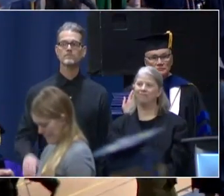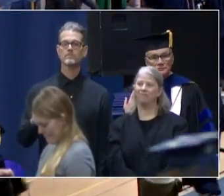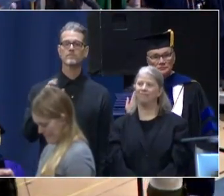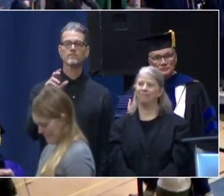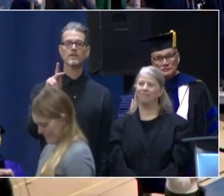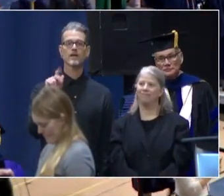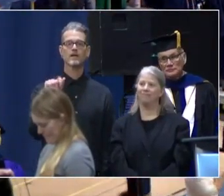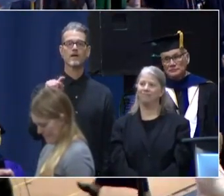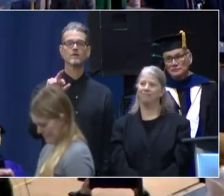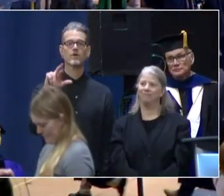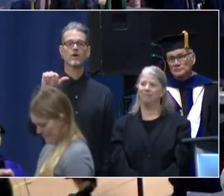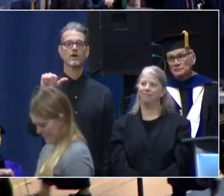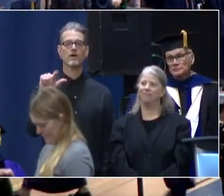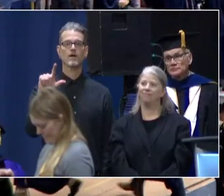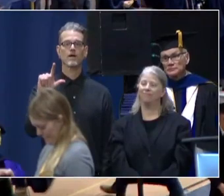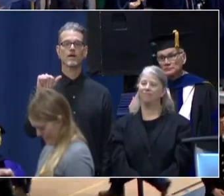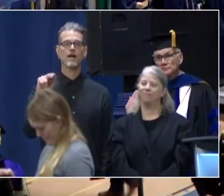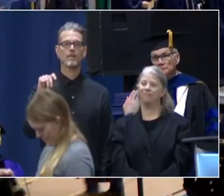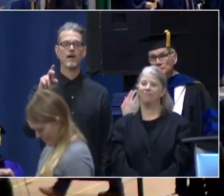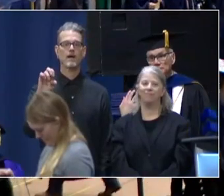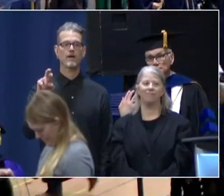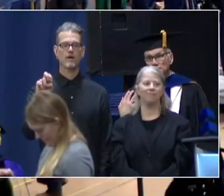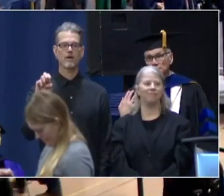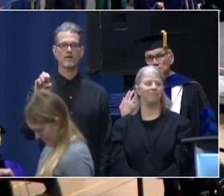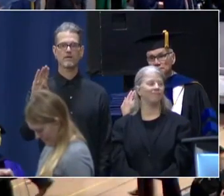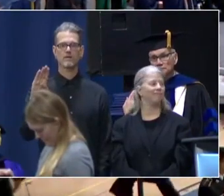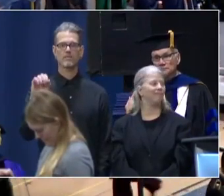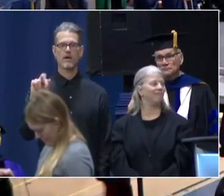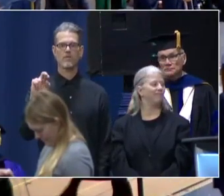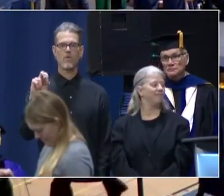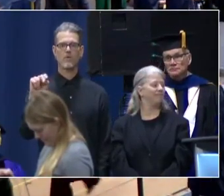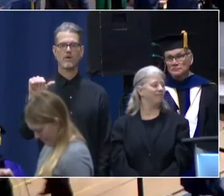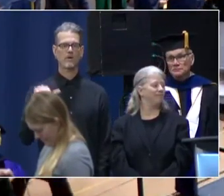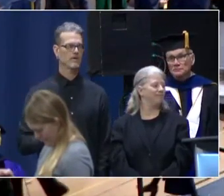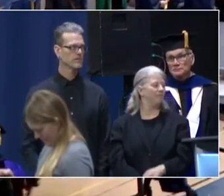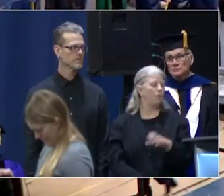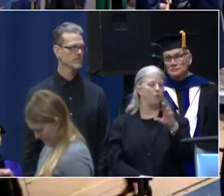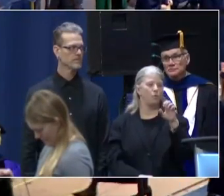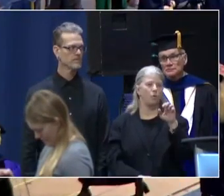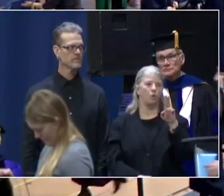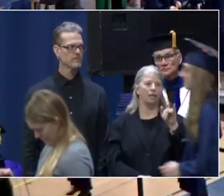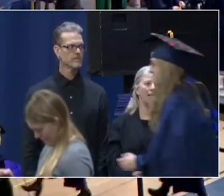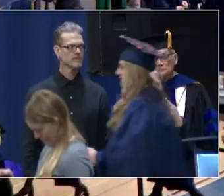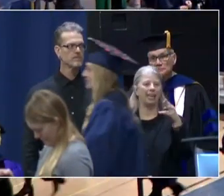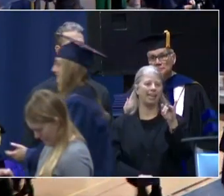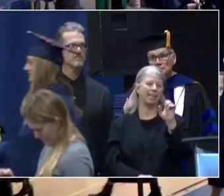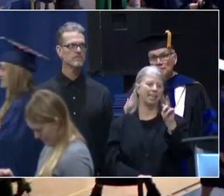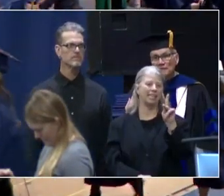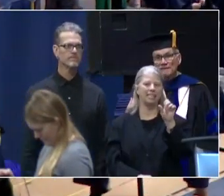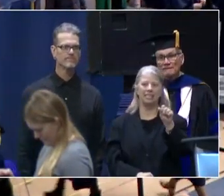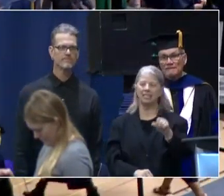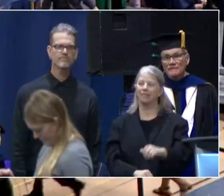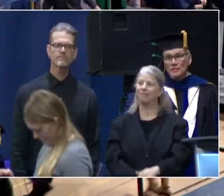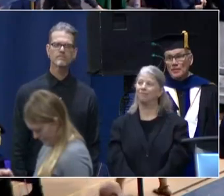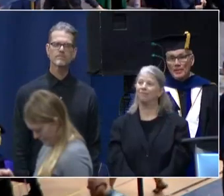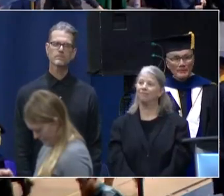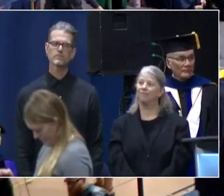Katara Lehmeyer Barola. Courtney Hicks.